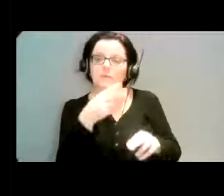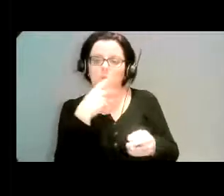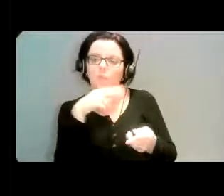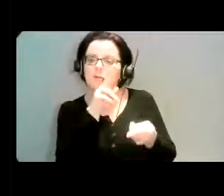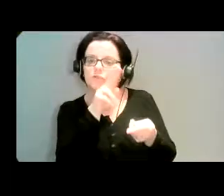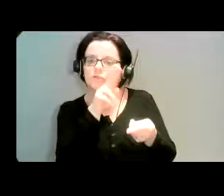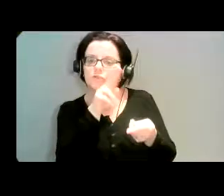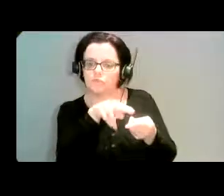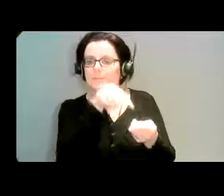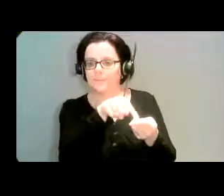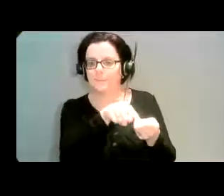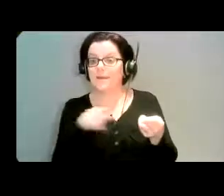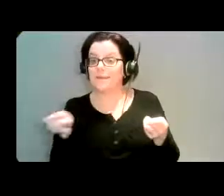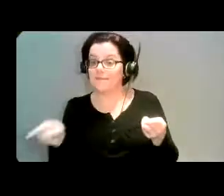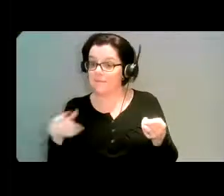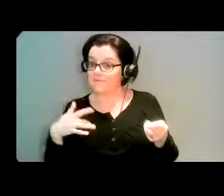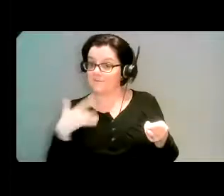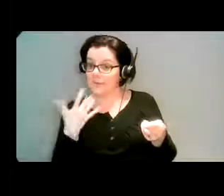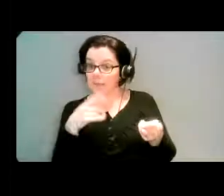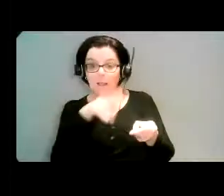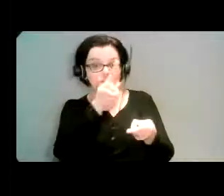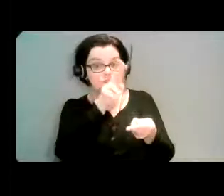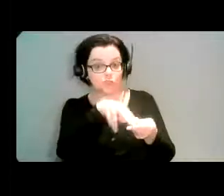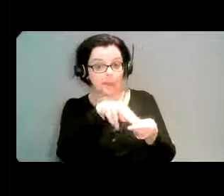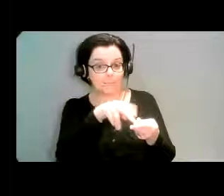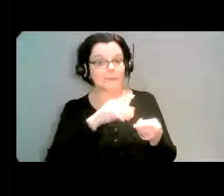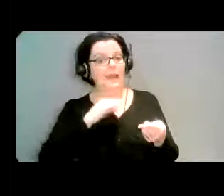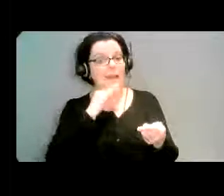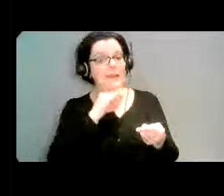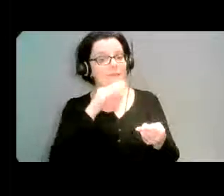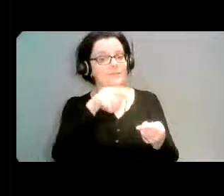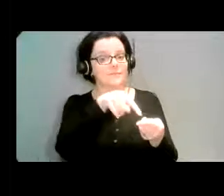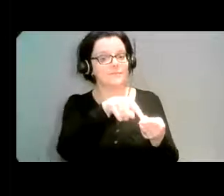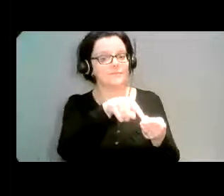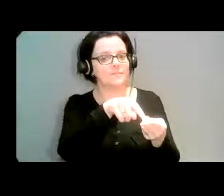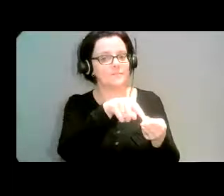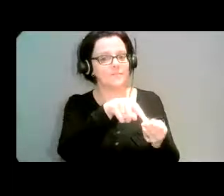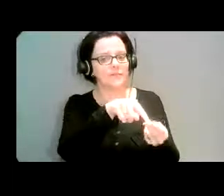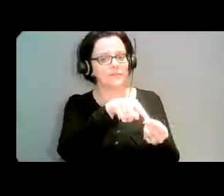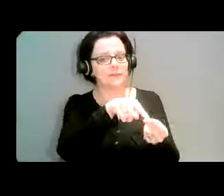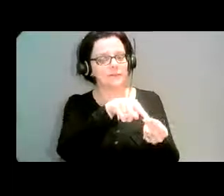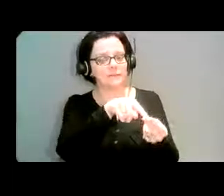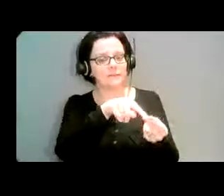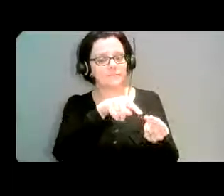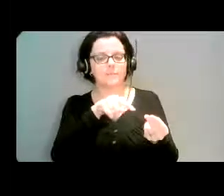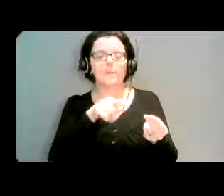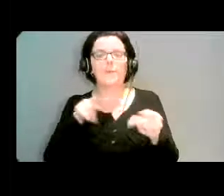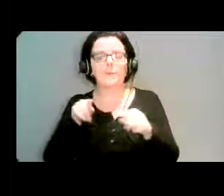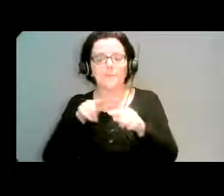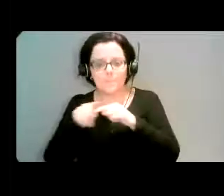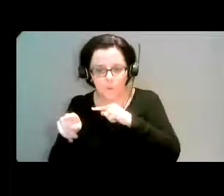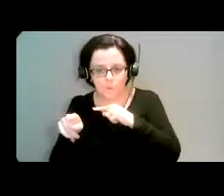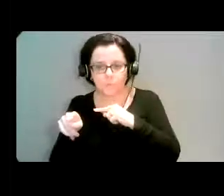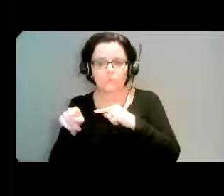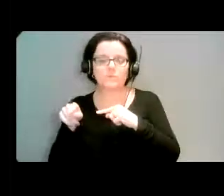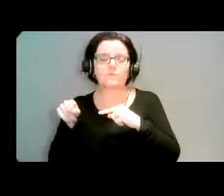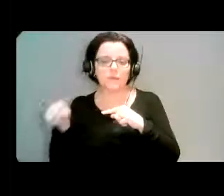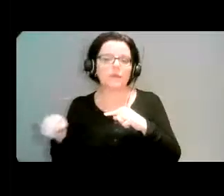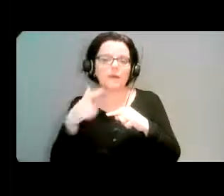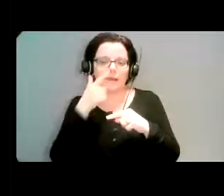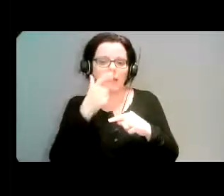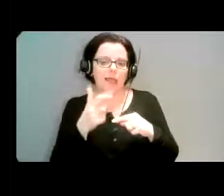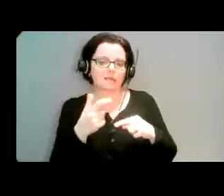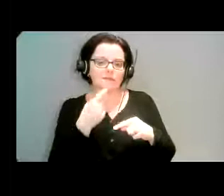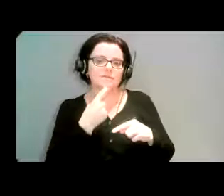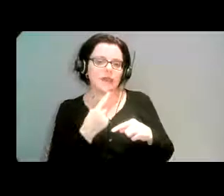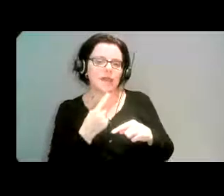that cheaper option meets your needs, they most of the time will be able to